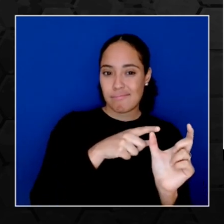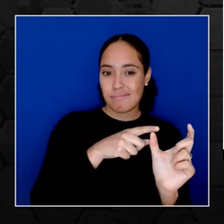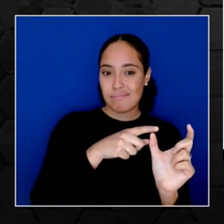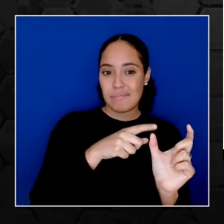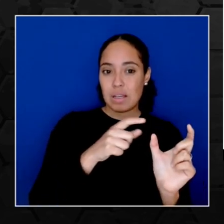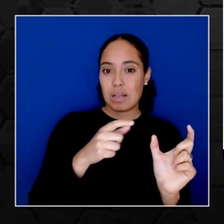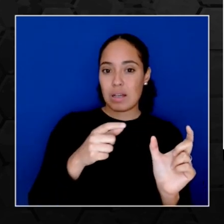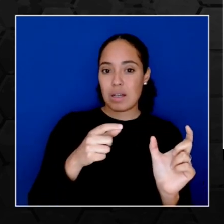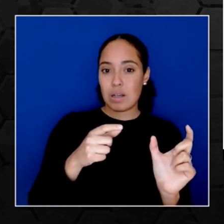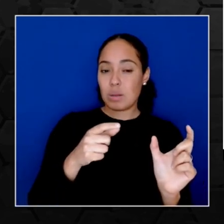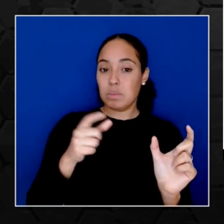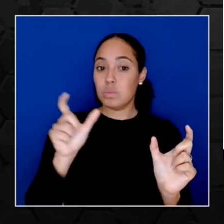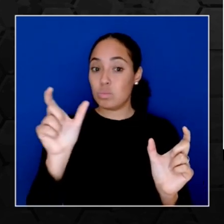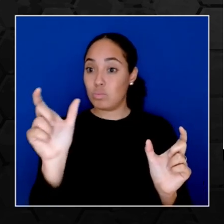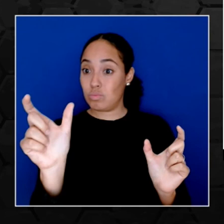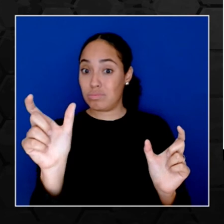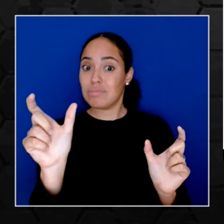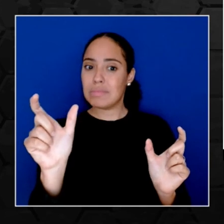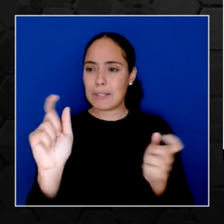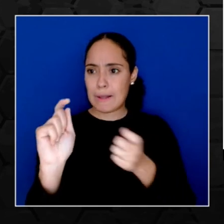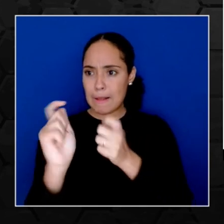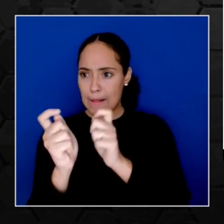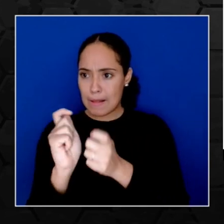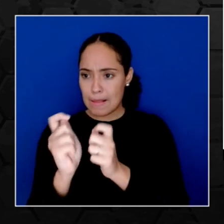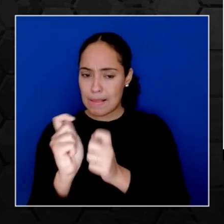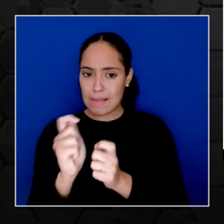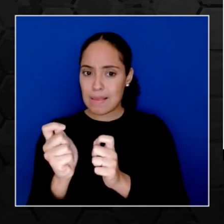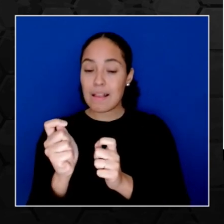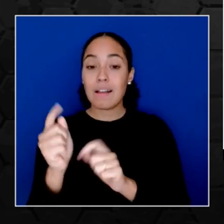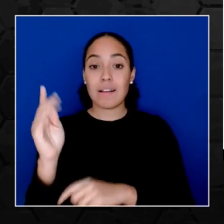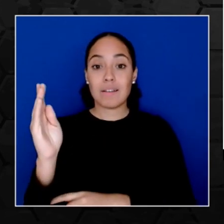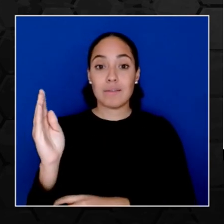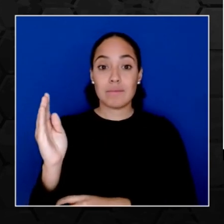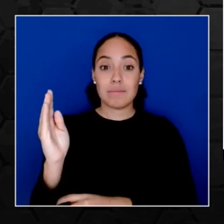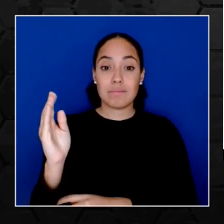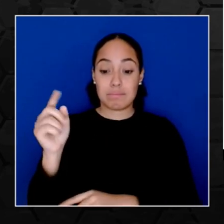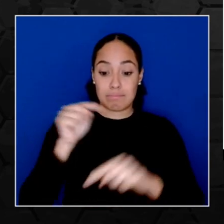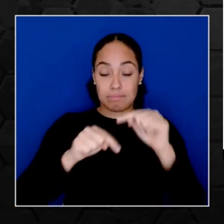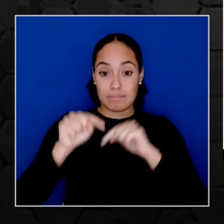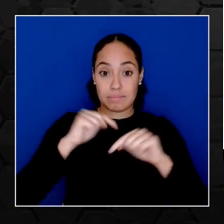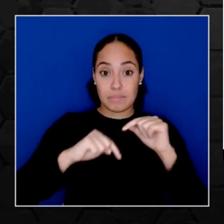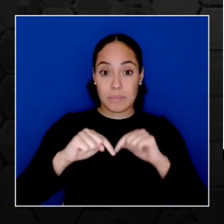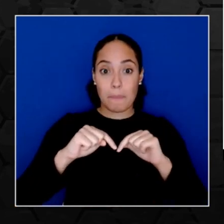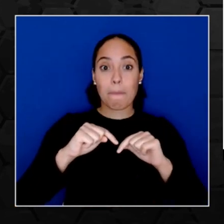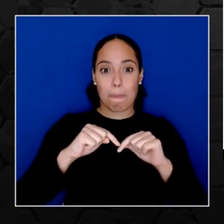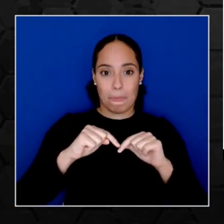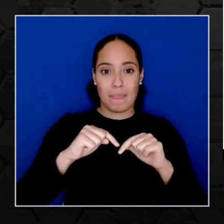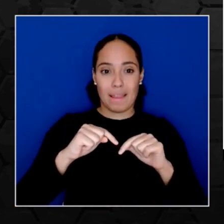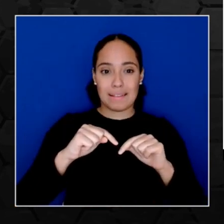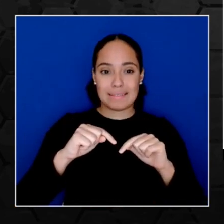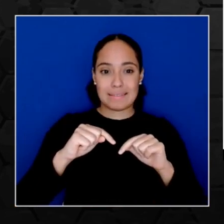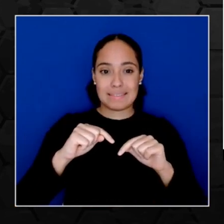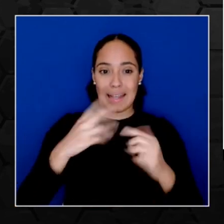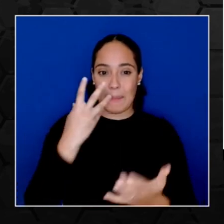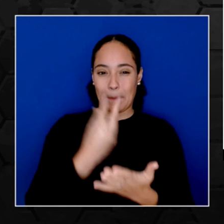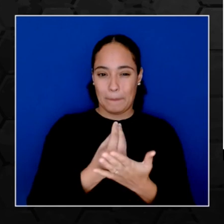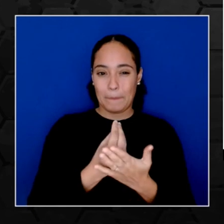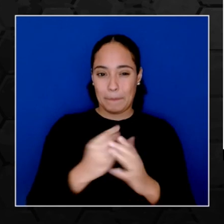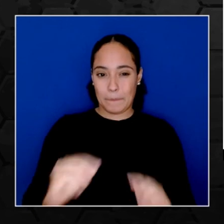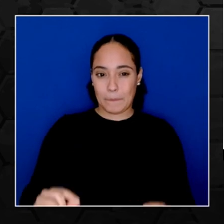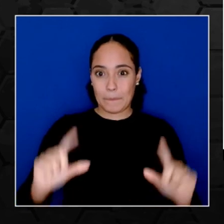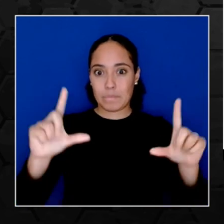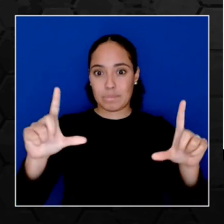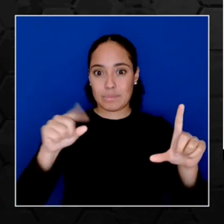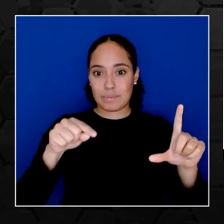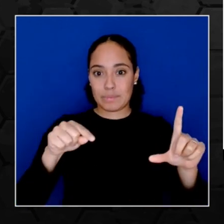go back to my Microsoft Teams channel. And now let's see, I'll type hello. So now it should probably give me the right one, the scenario.